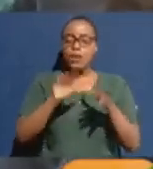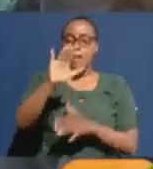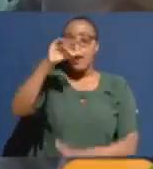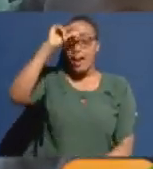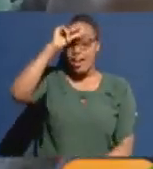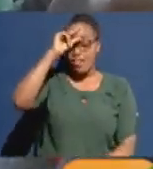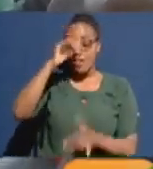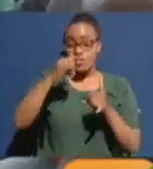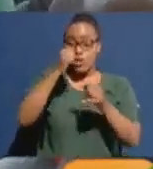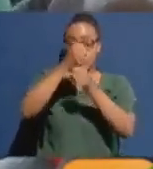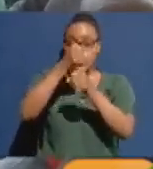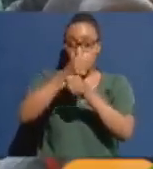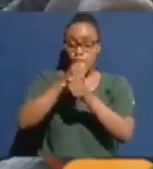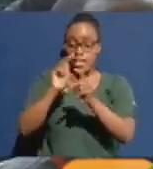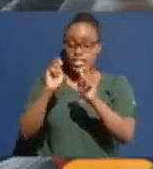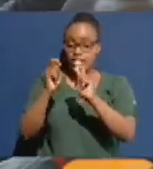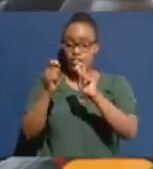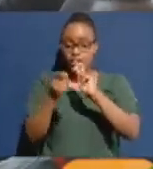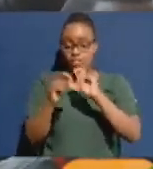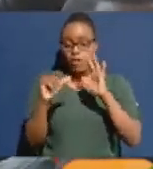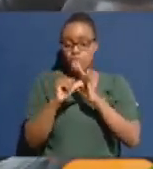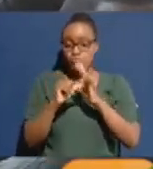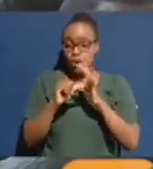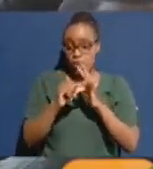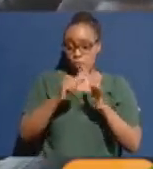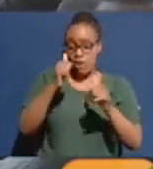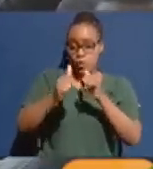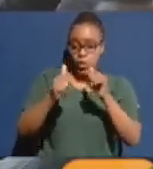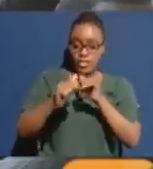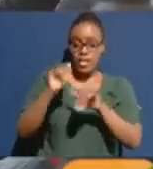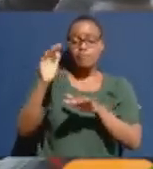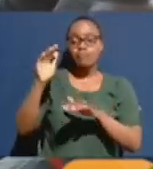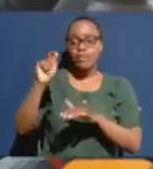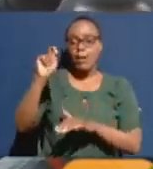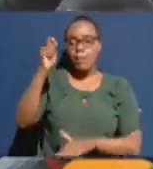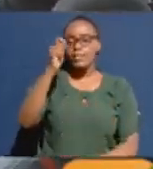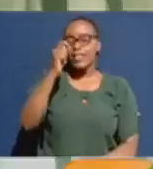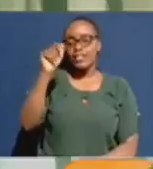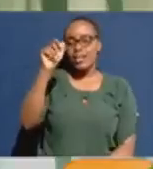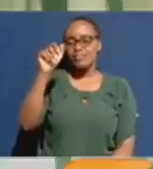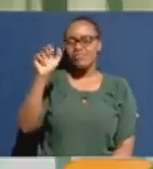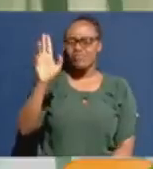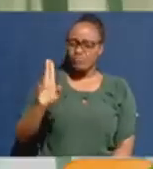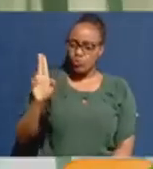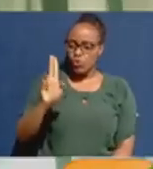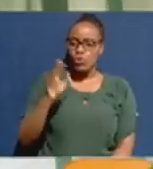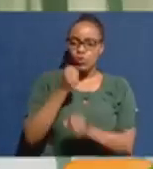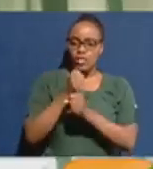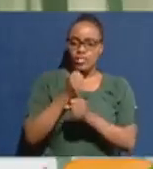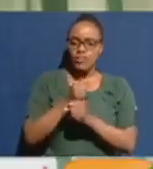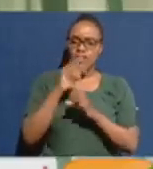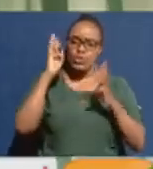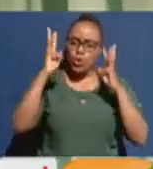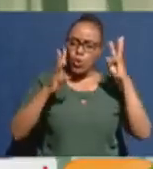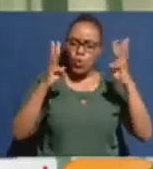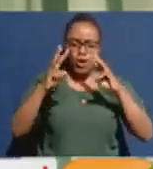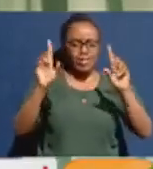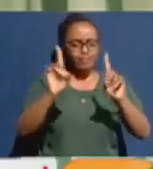government is working to undo the misrule of the President Kenyatta regime. Musikue na wasiwasi. Tuko na